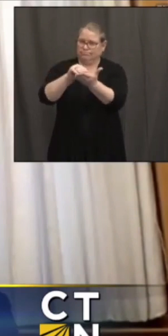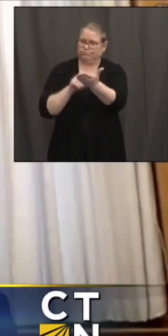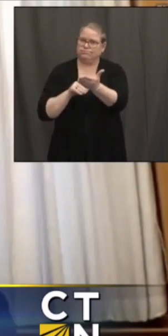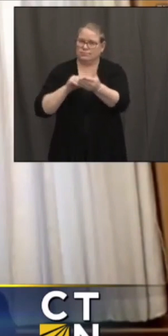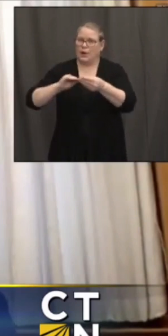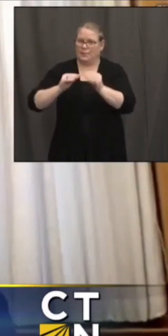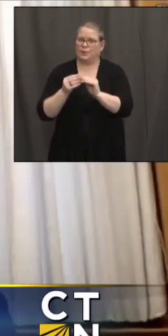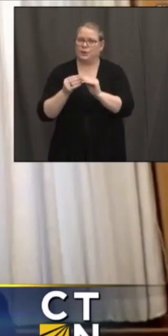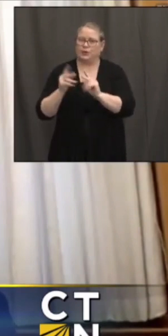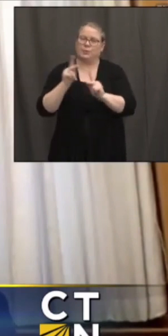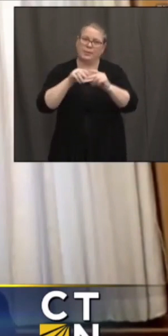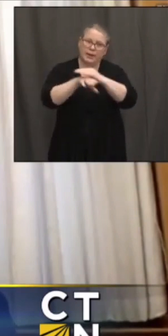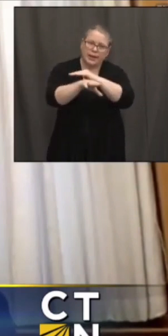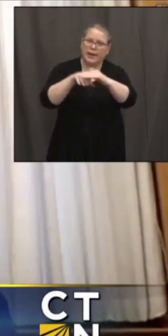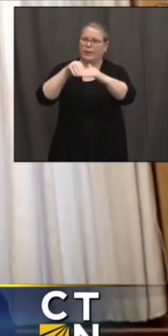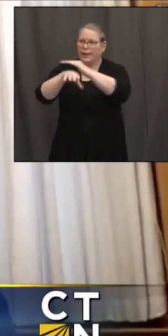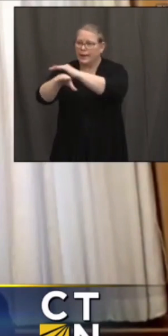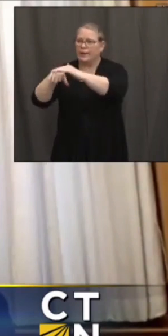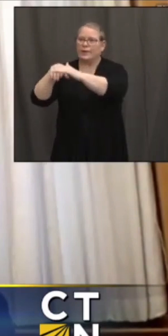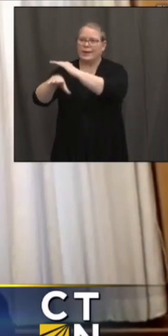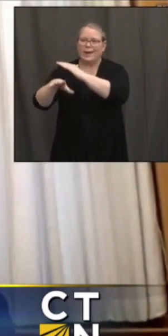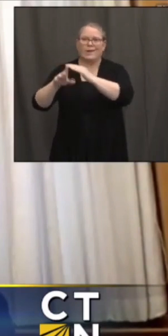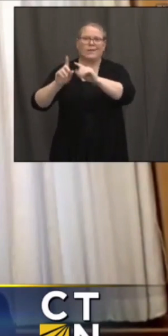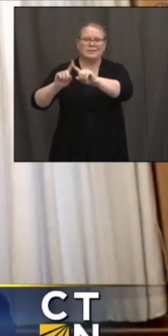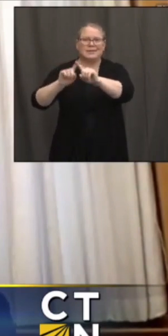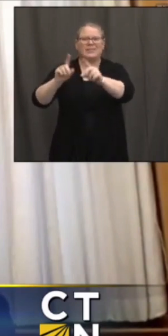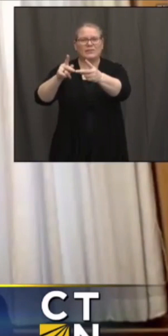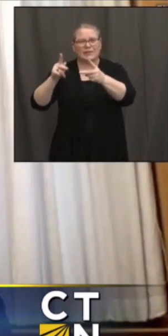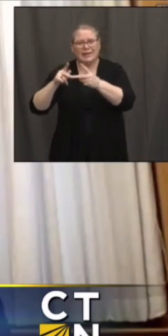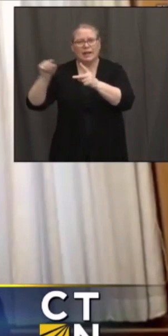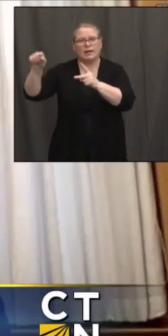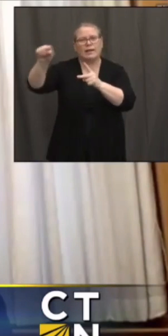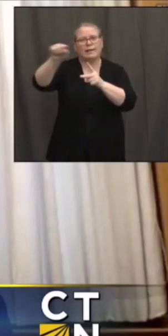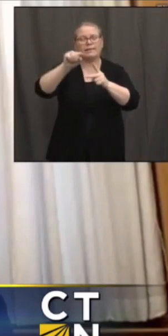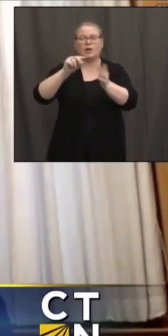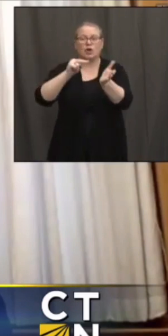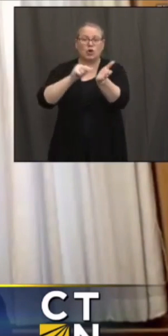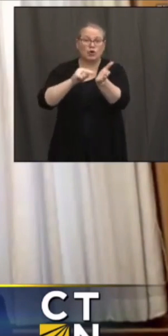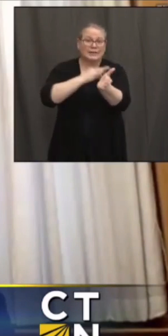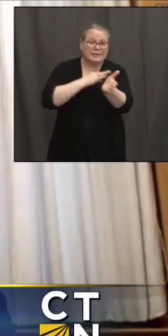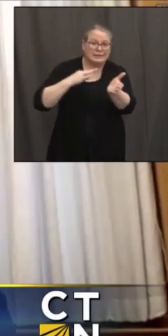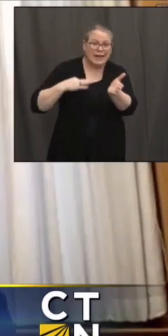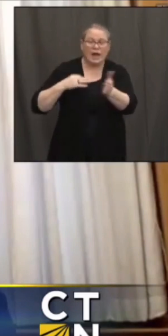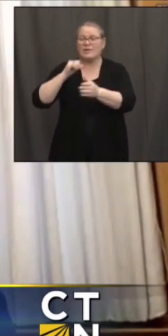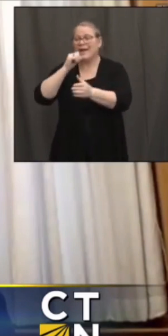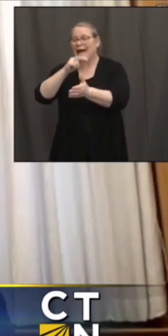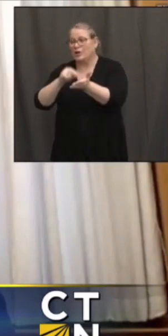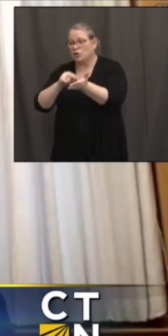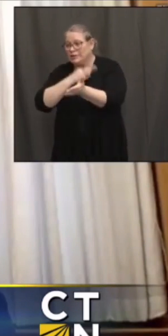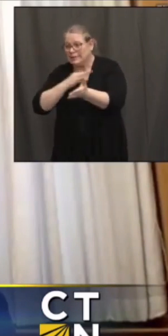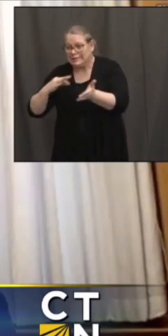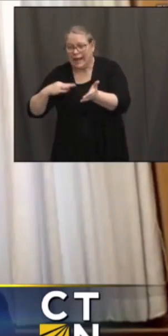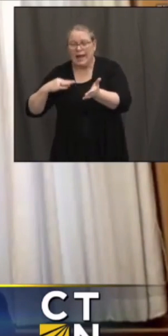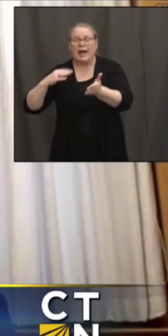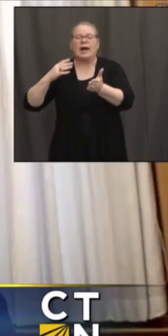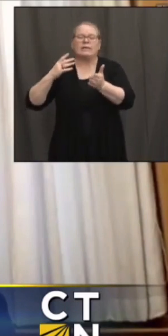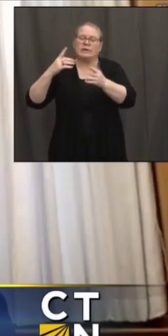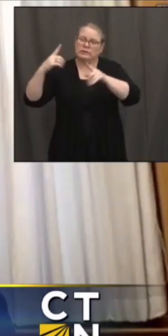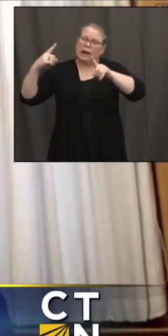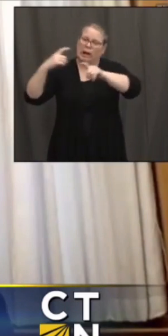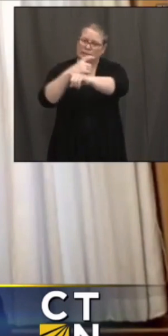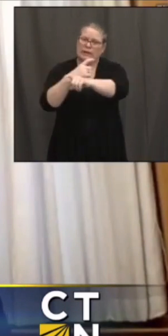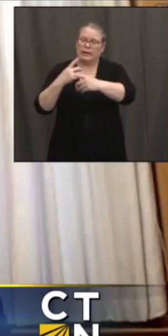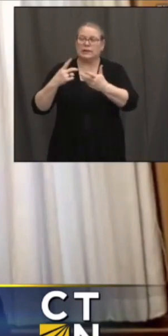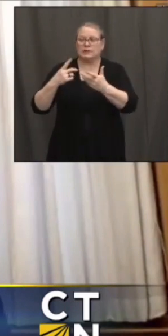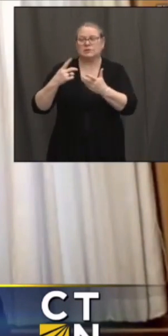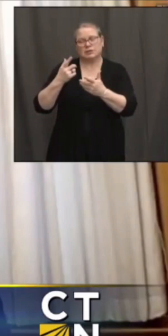different facilities characterize certain, non-nursing staff in and out. So I agree. It's a bit frustrating for us as well to not be able